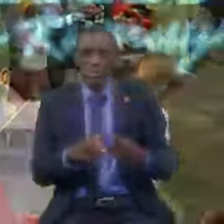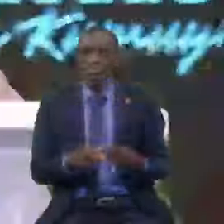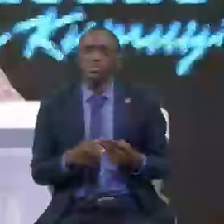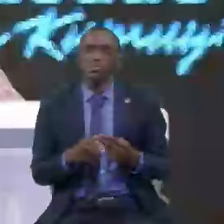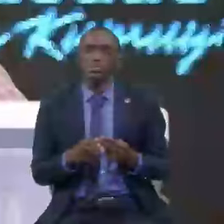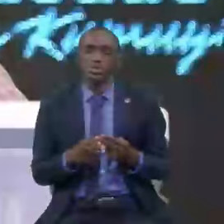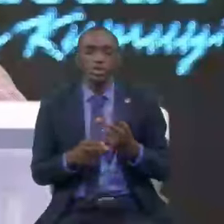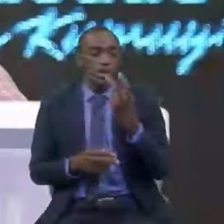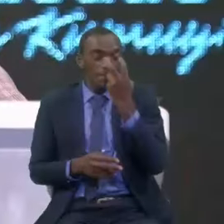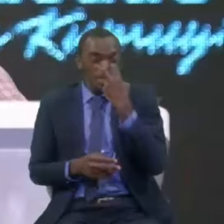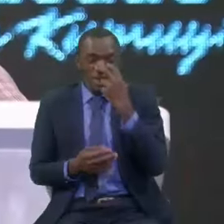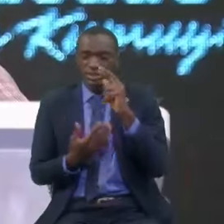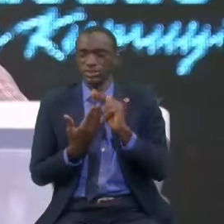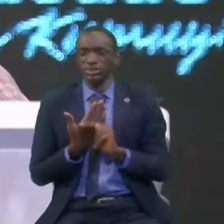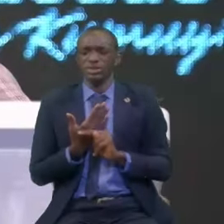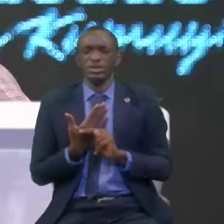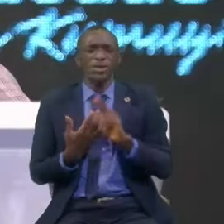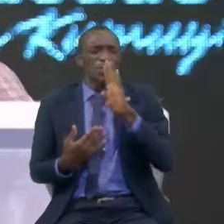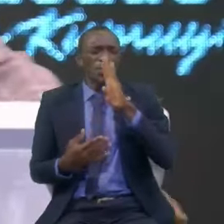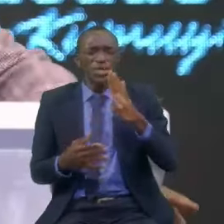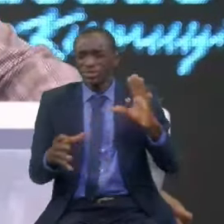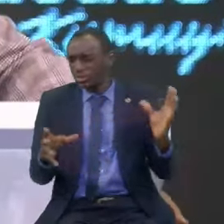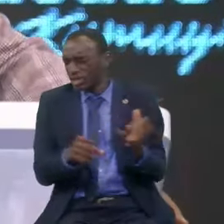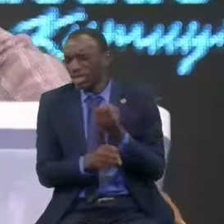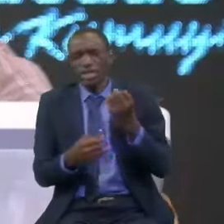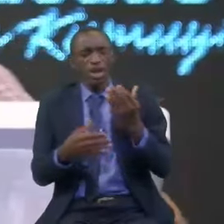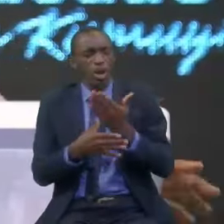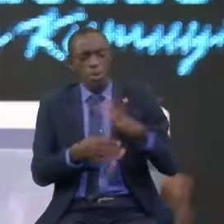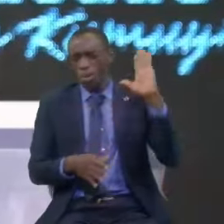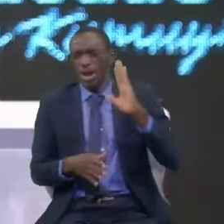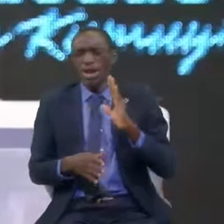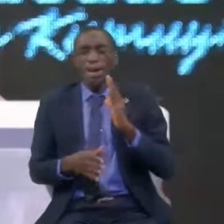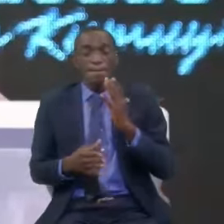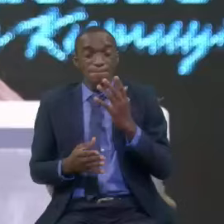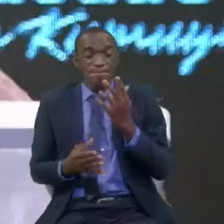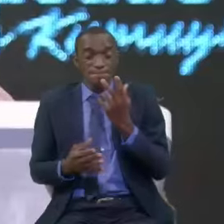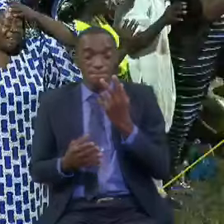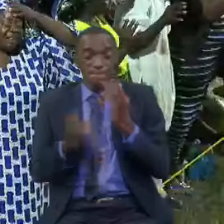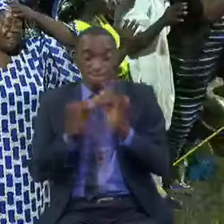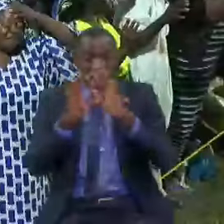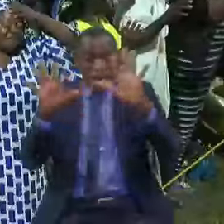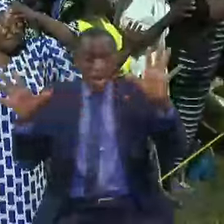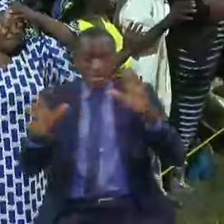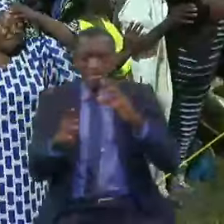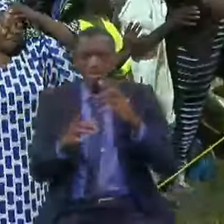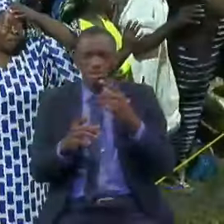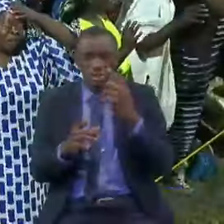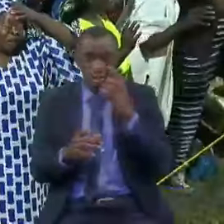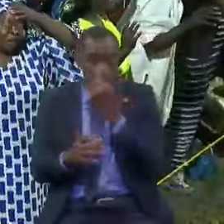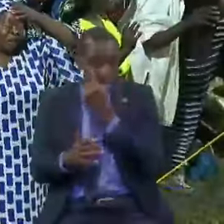Blindness, be taken away. Bright sight, come upon you right now in Jesus'